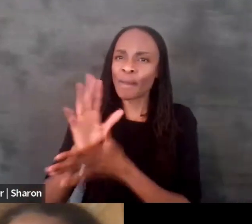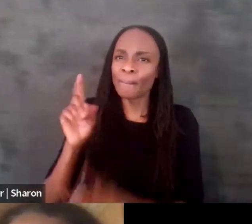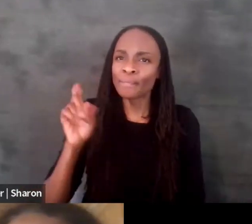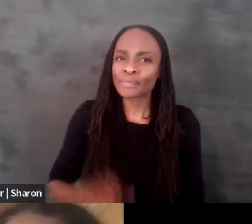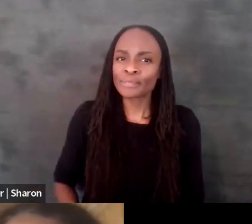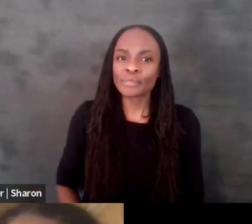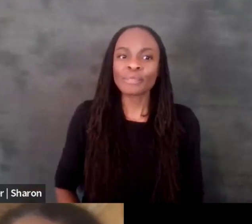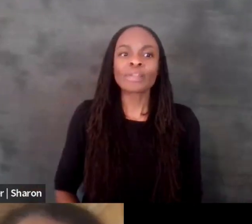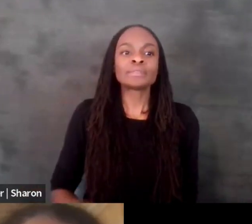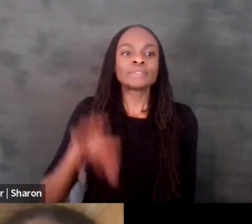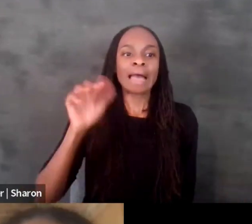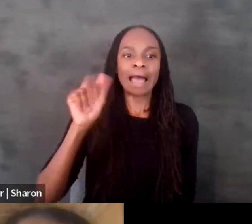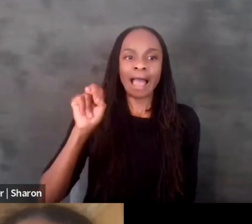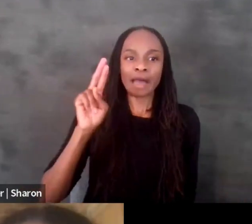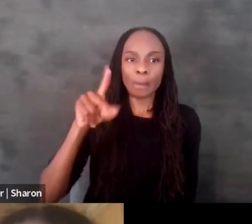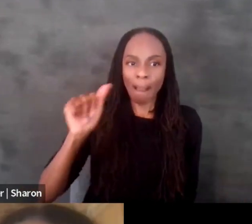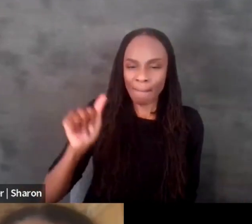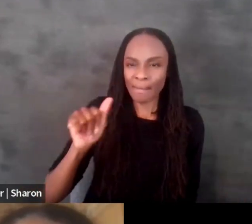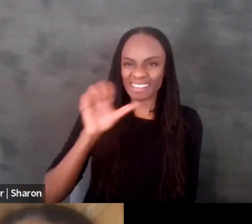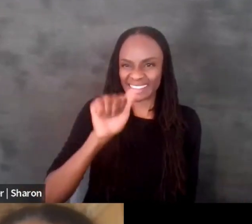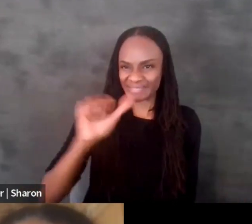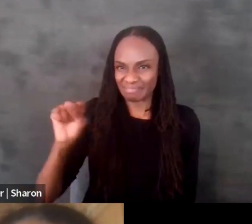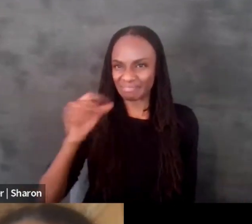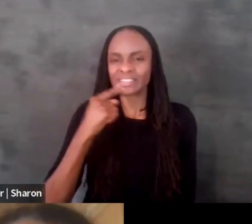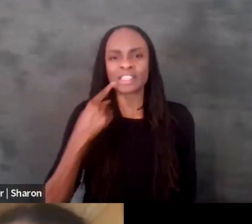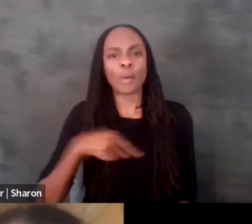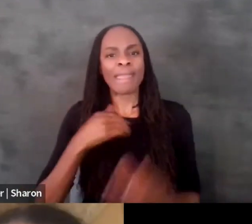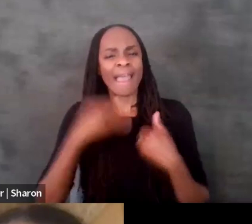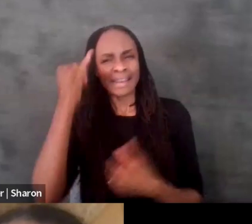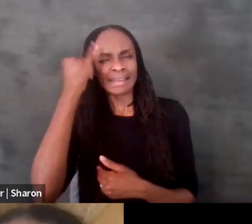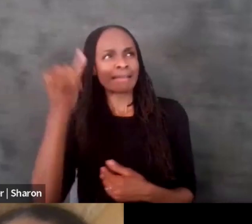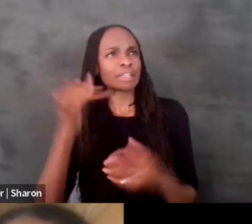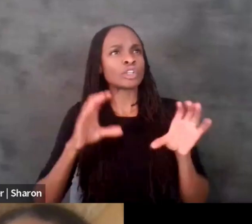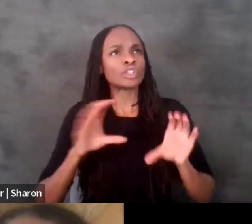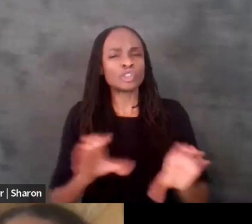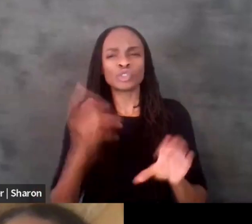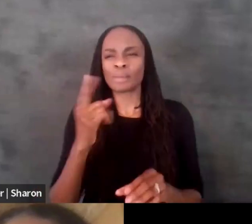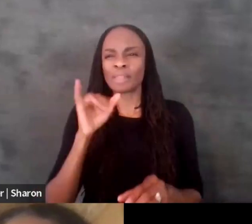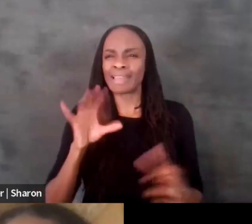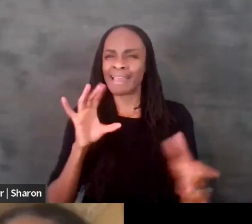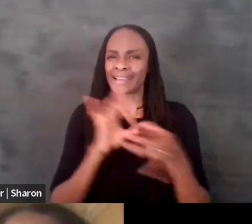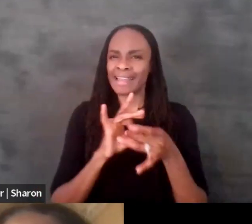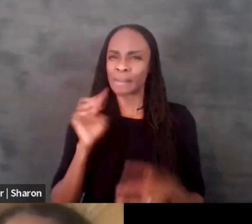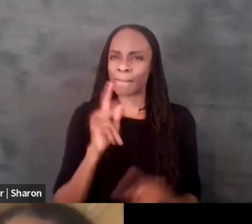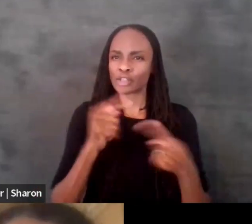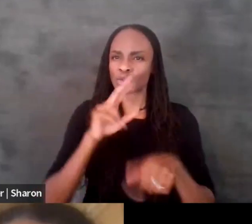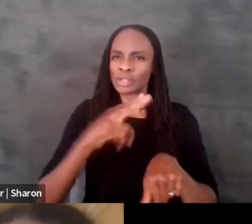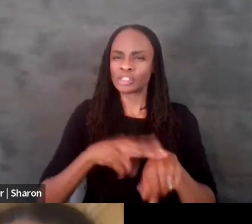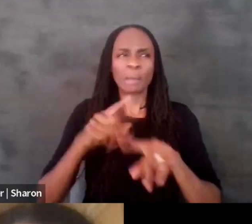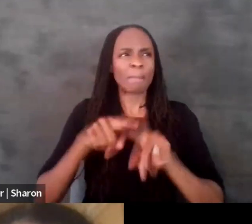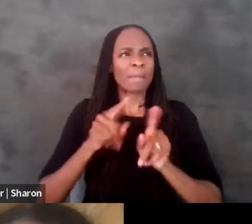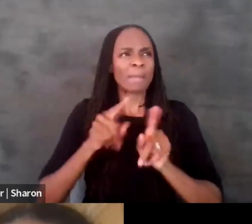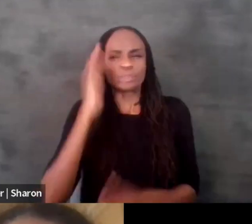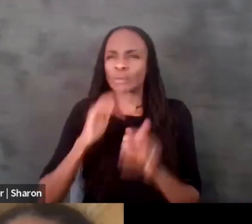So we had this thought that we wanted to do something that will connect us back to nature, but Mm, we didn't know what the vehicle of that